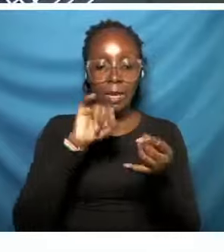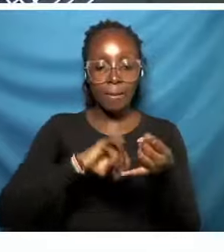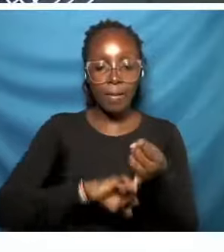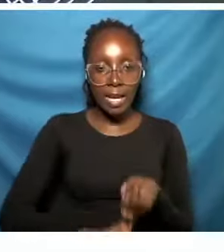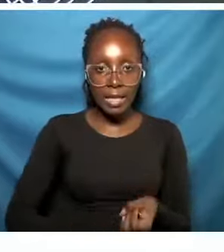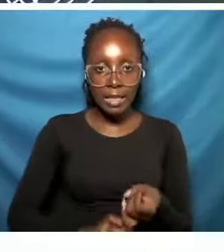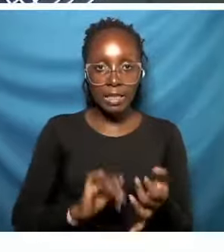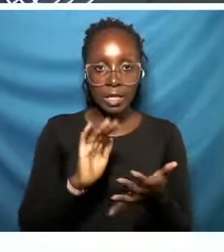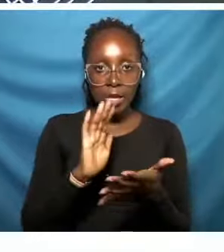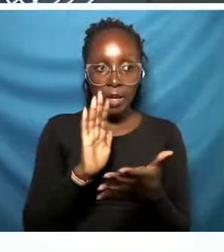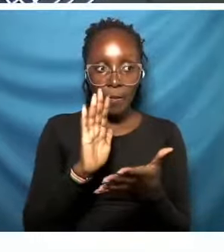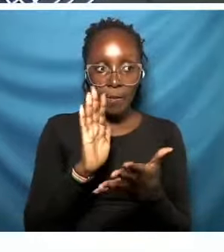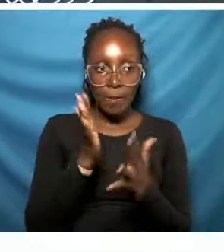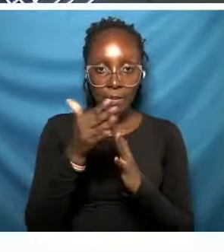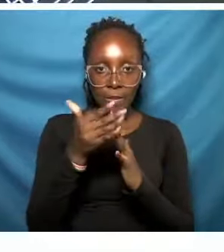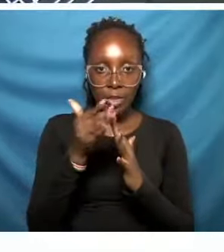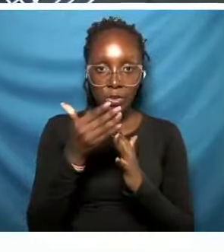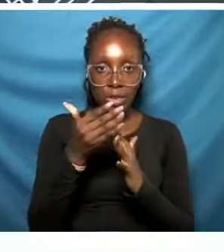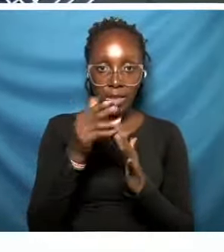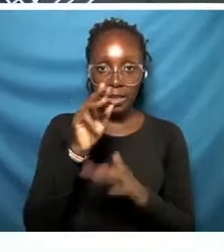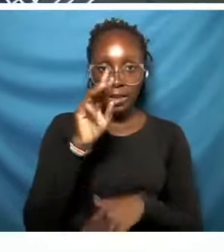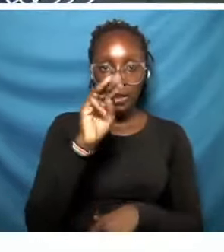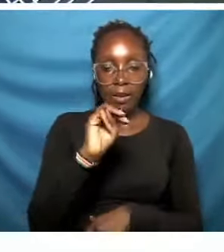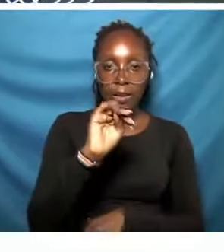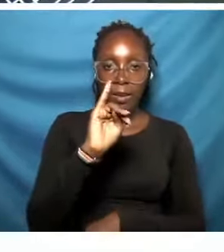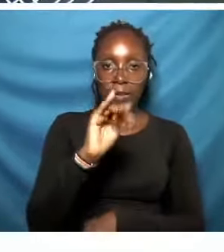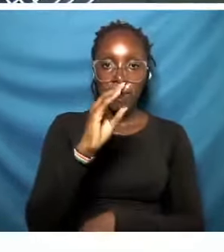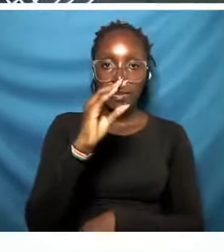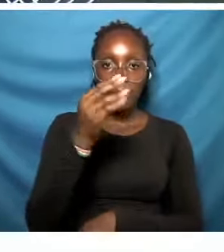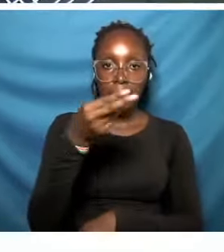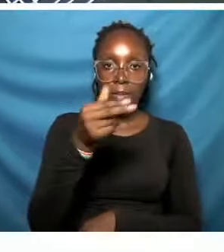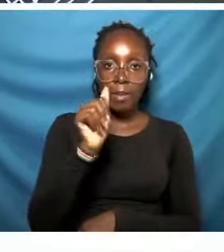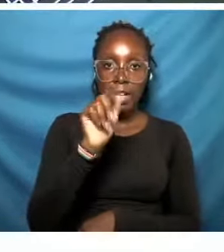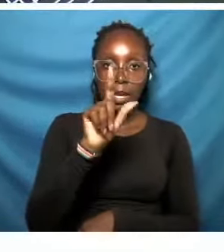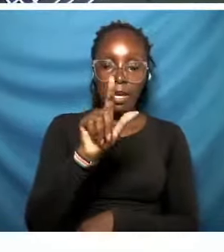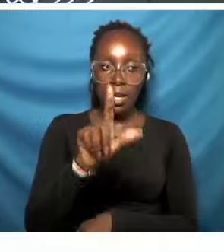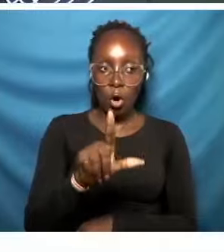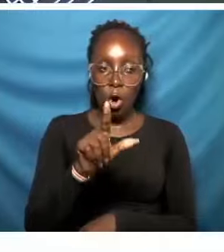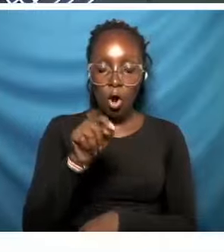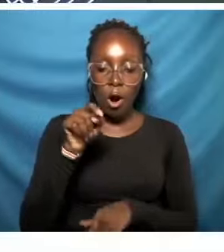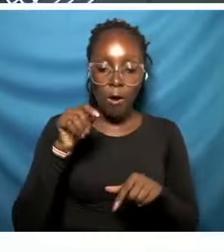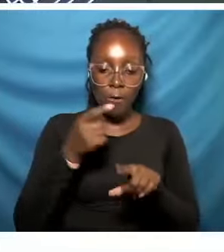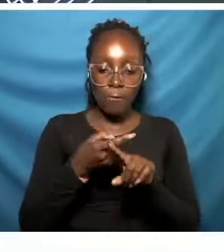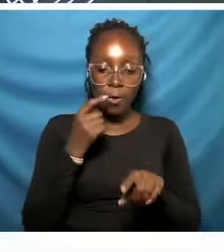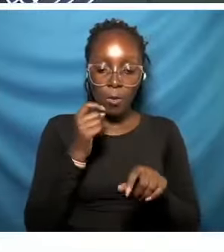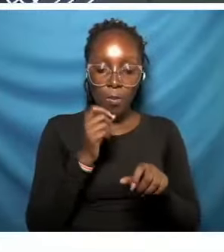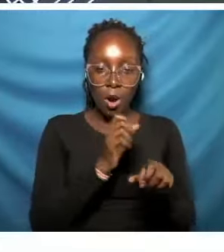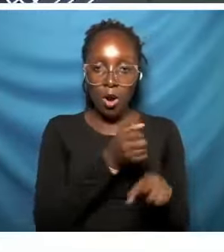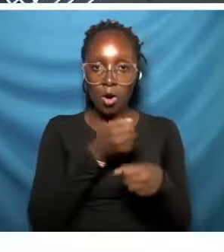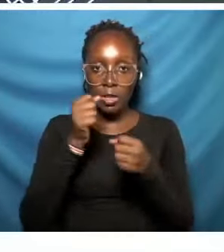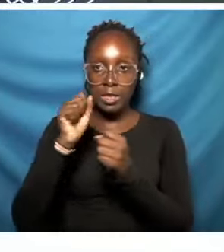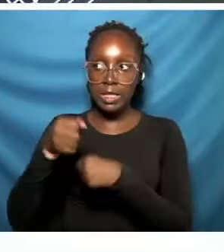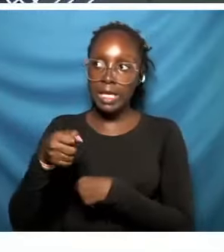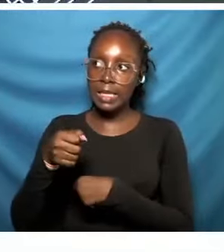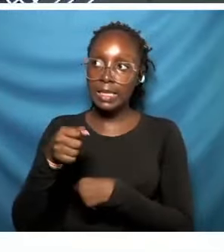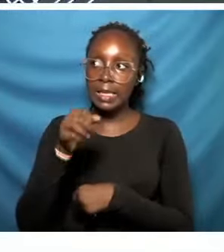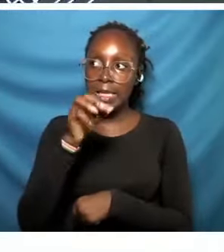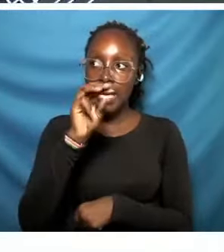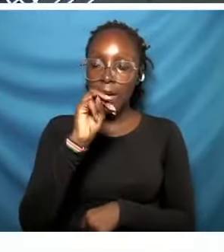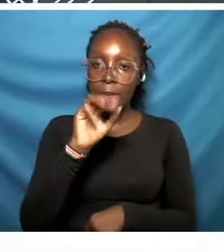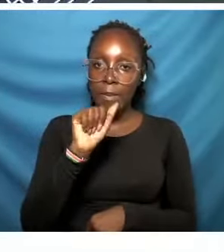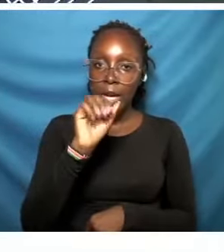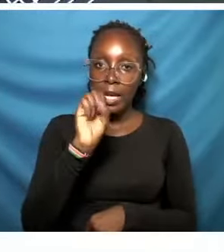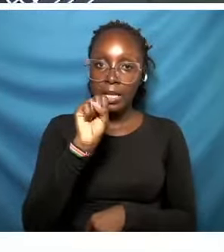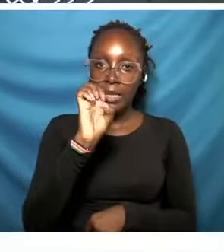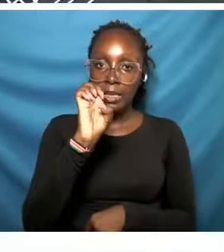between Michael Orengo of All Saints, Kamunde Maseno West Diocese, and